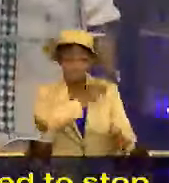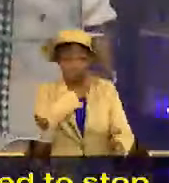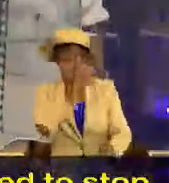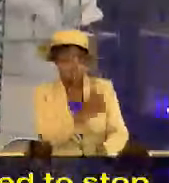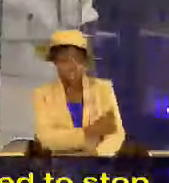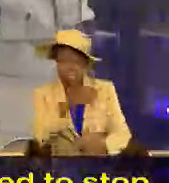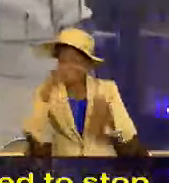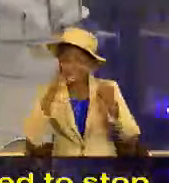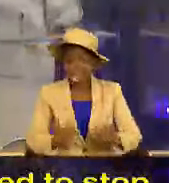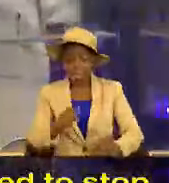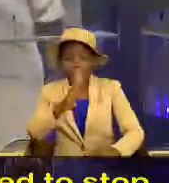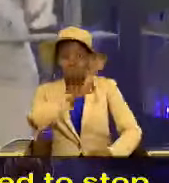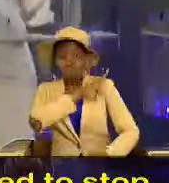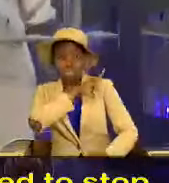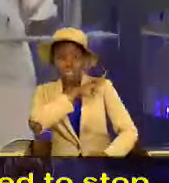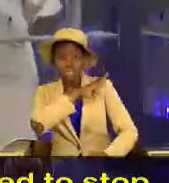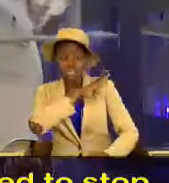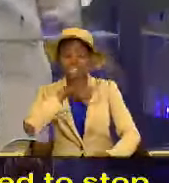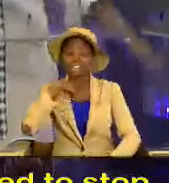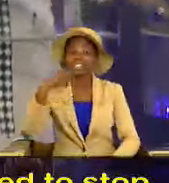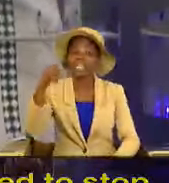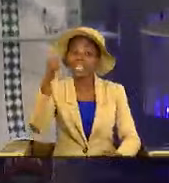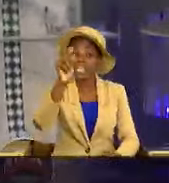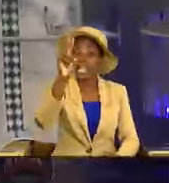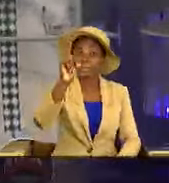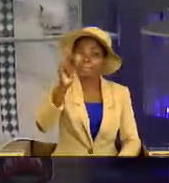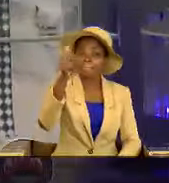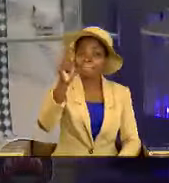say a man of my father's